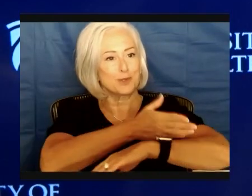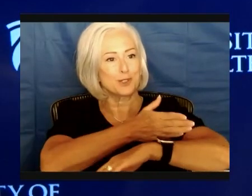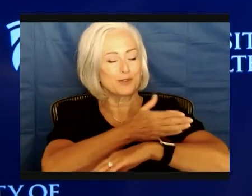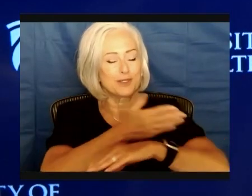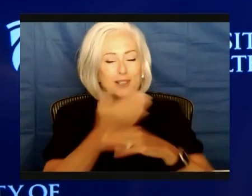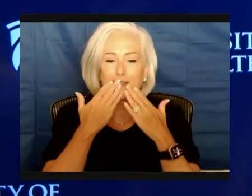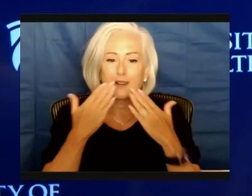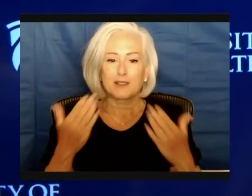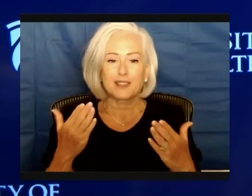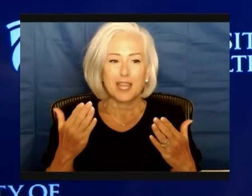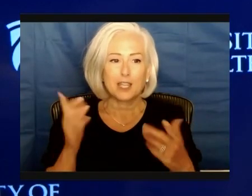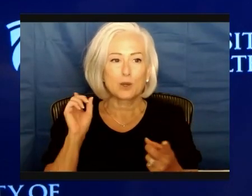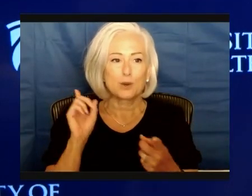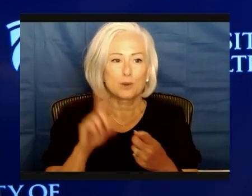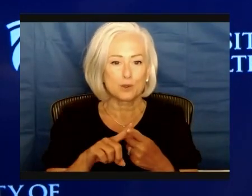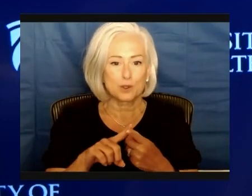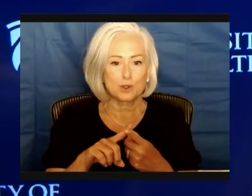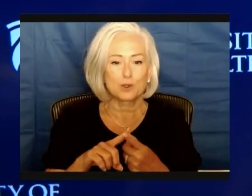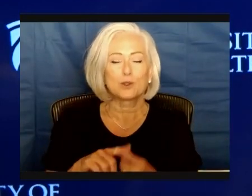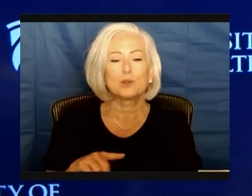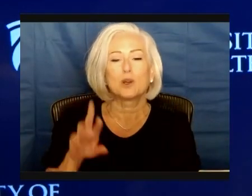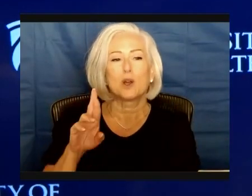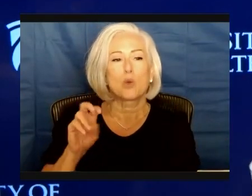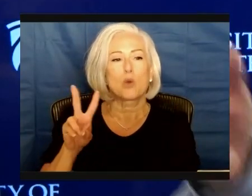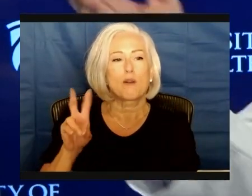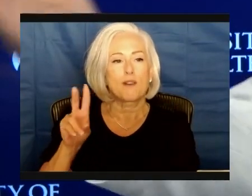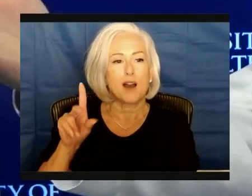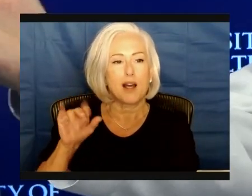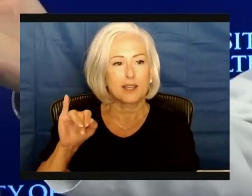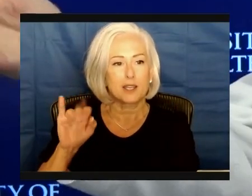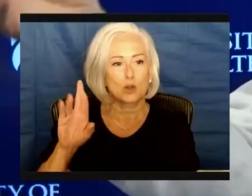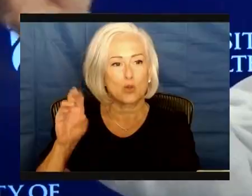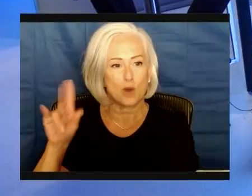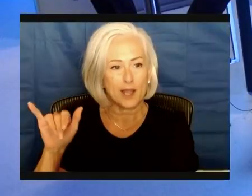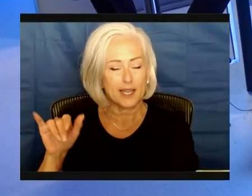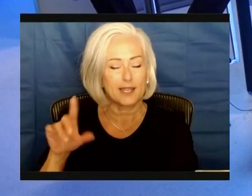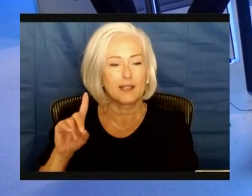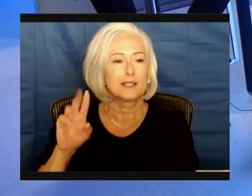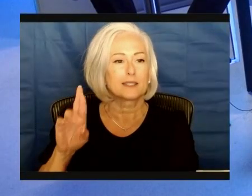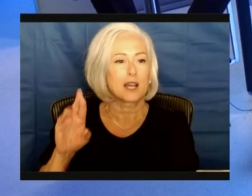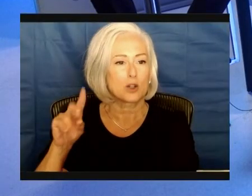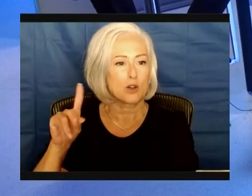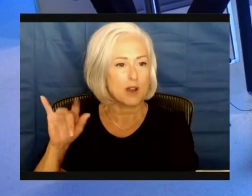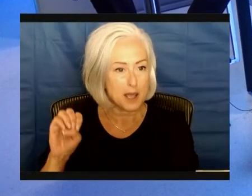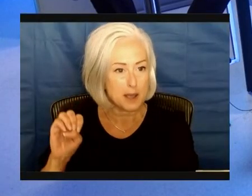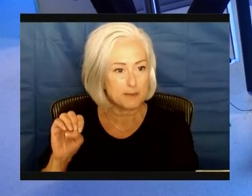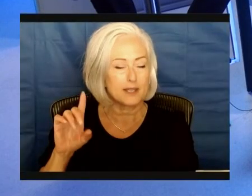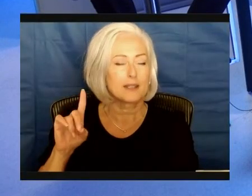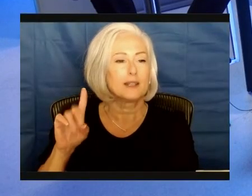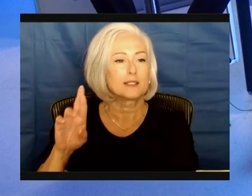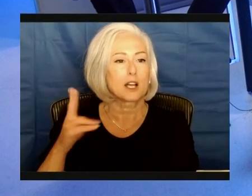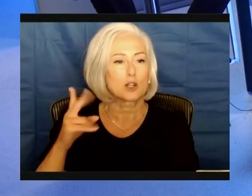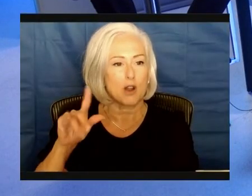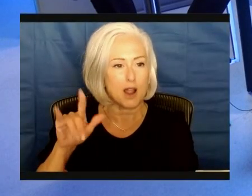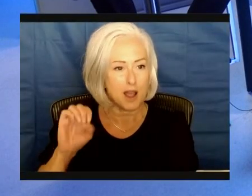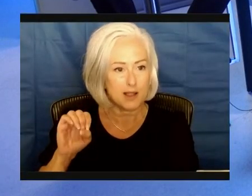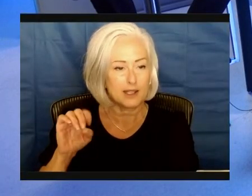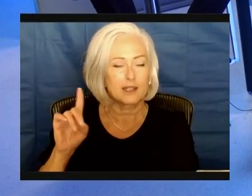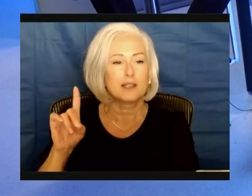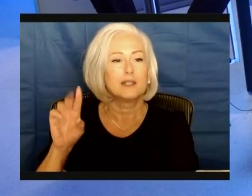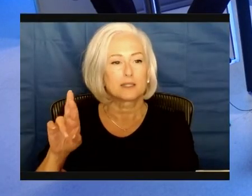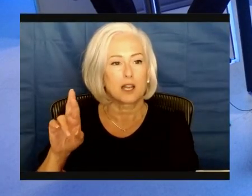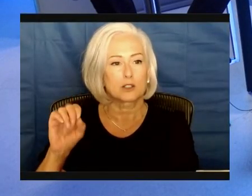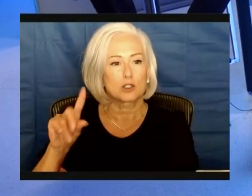to Ravali Reddy, Dr. Terence Eppy, Dr. Abi Hiley, and Dr. Solomon Mengistu